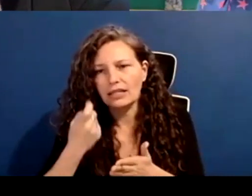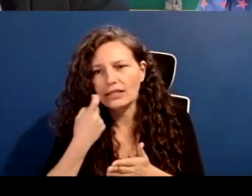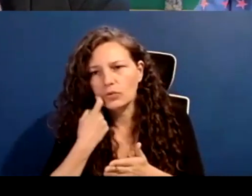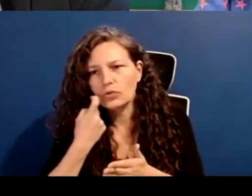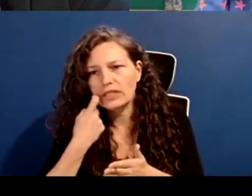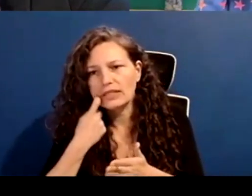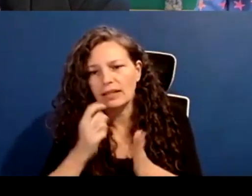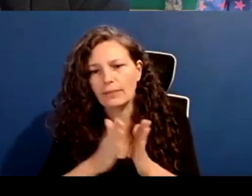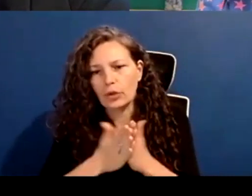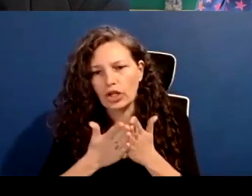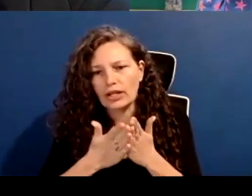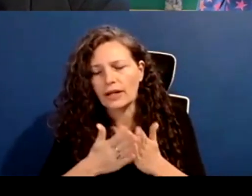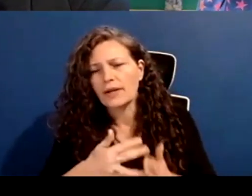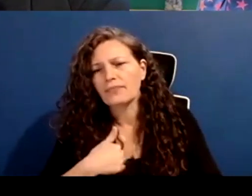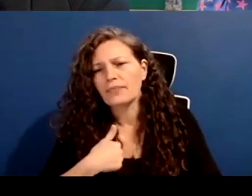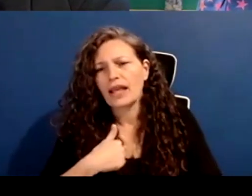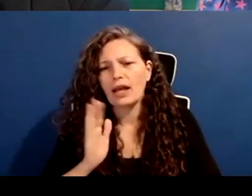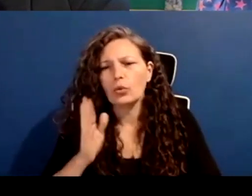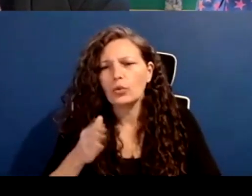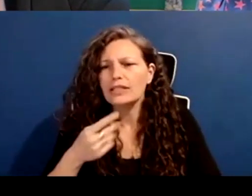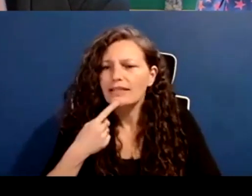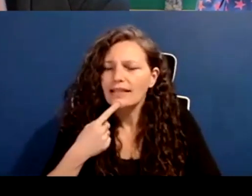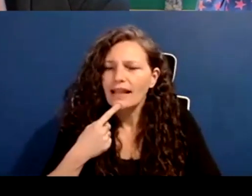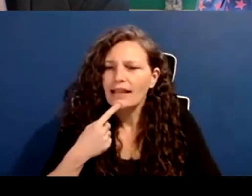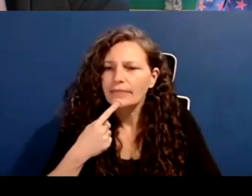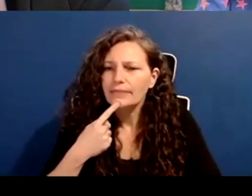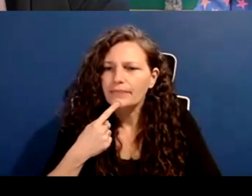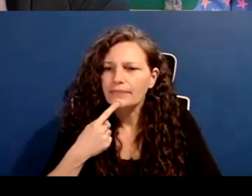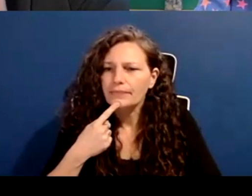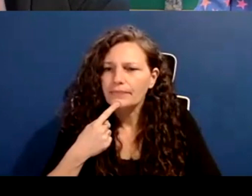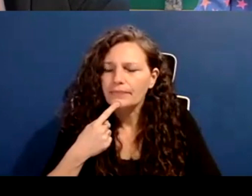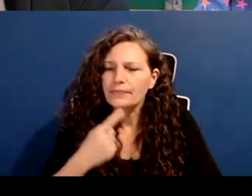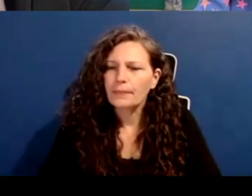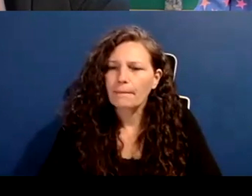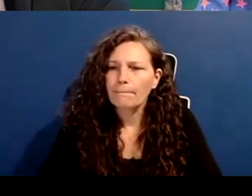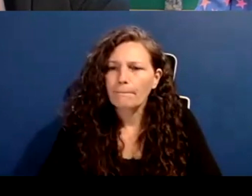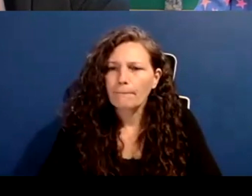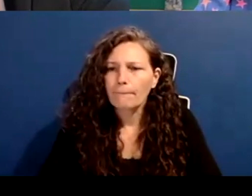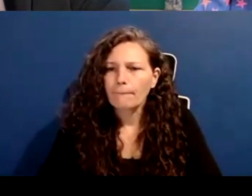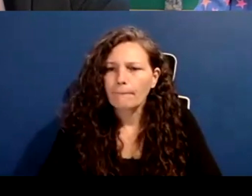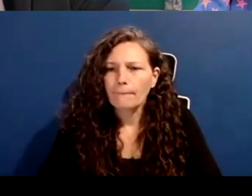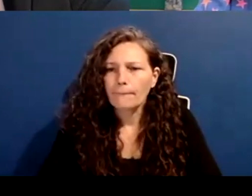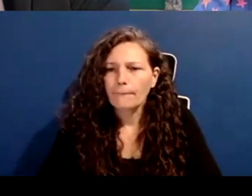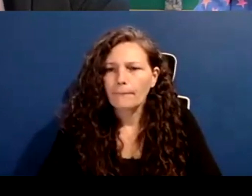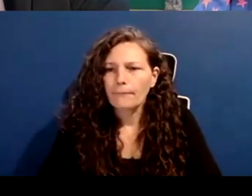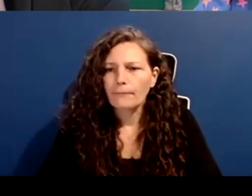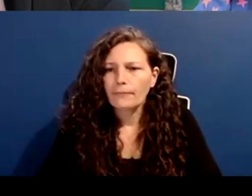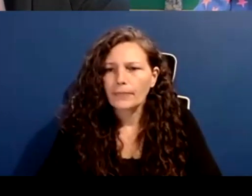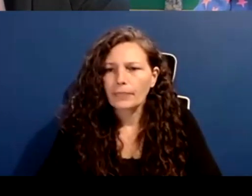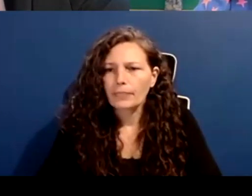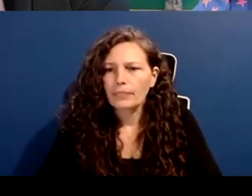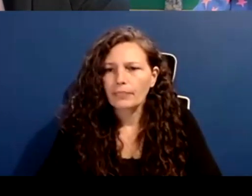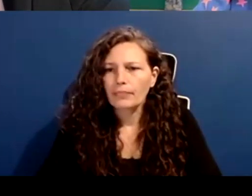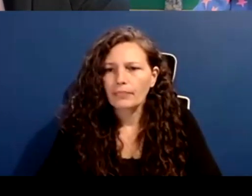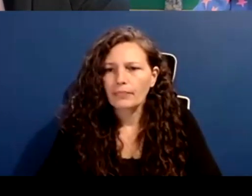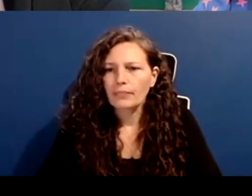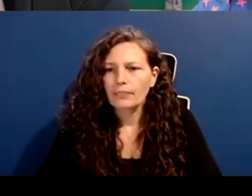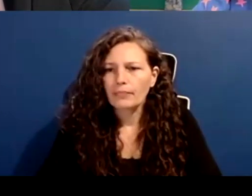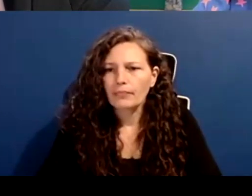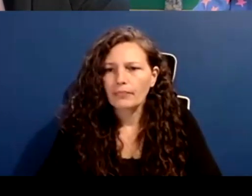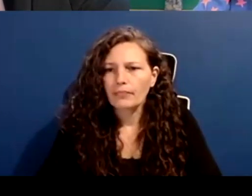I would say that a lot of the ways that we have